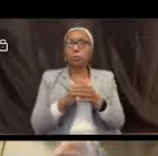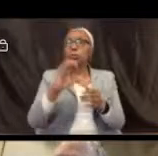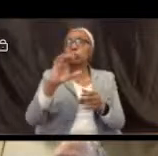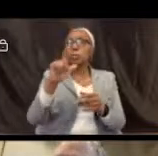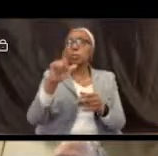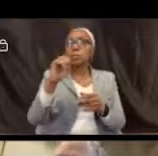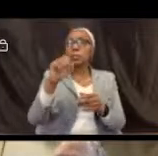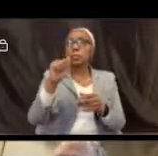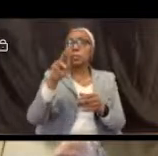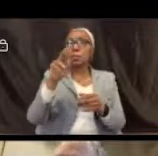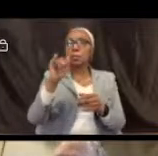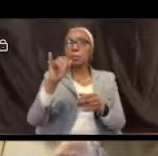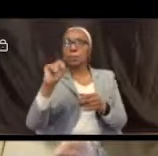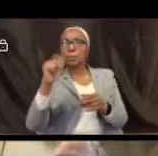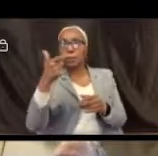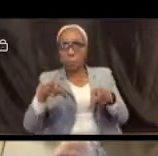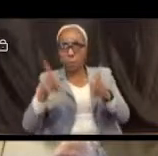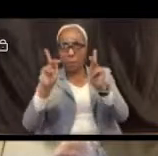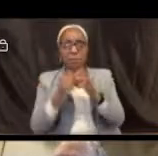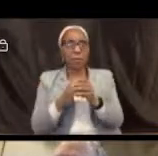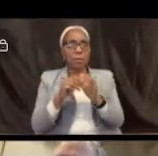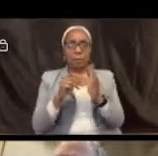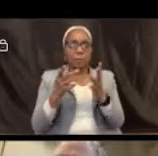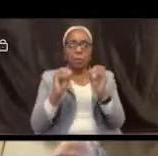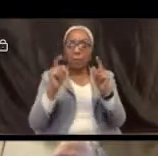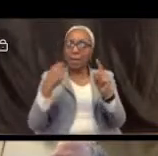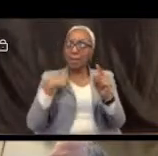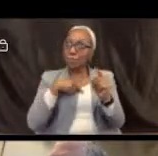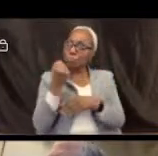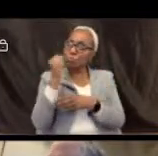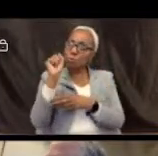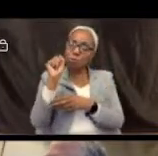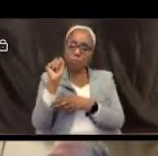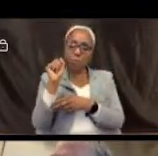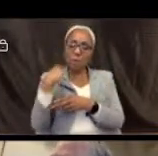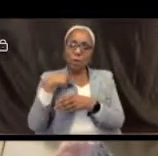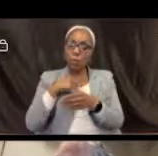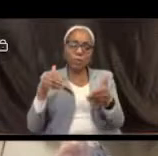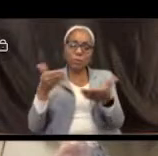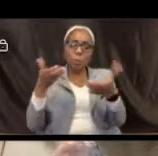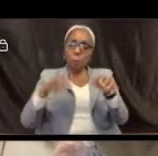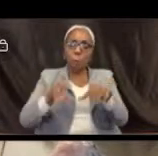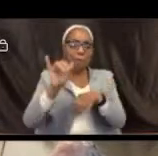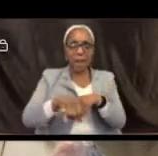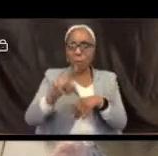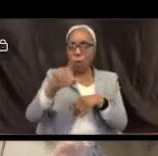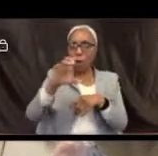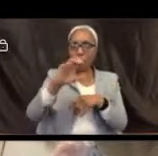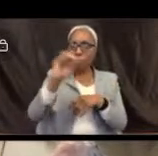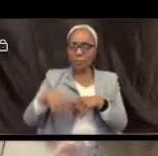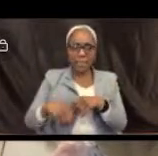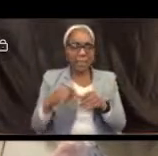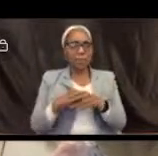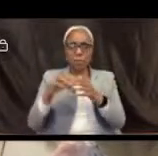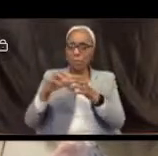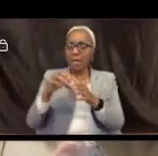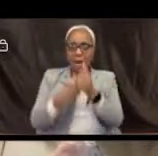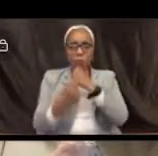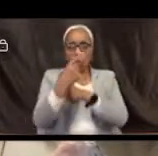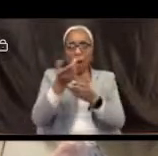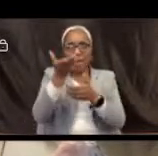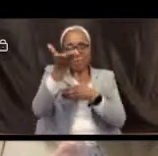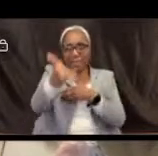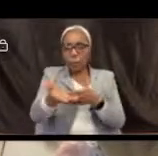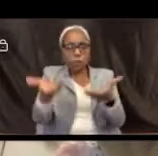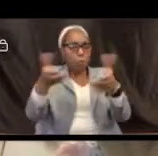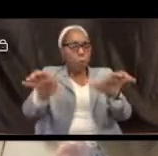And we were opposed to this 100%. Unanimously, everyone there was opposed